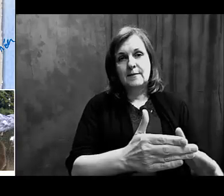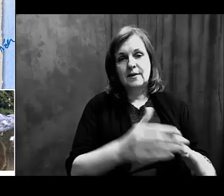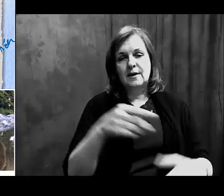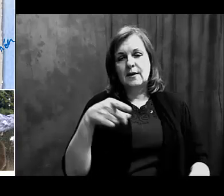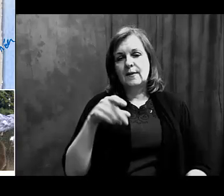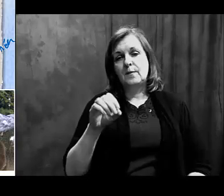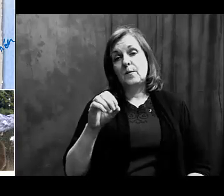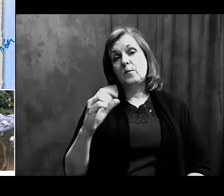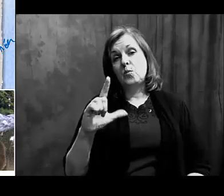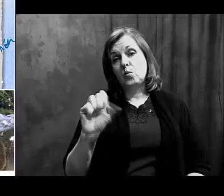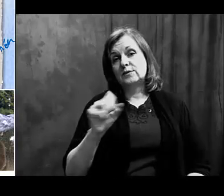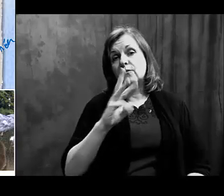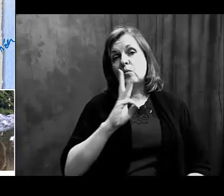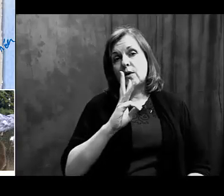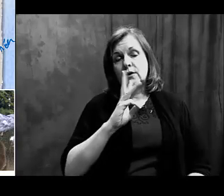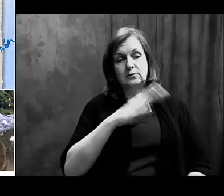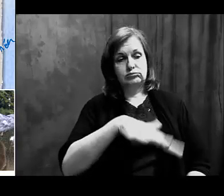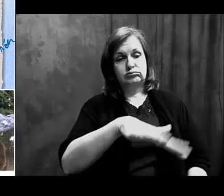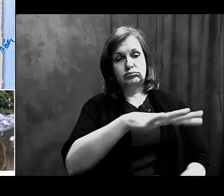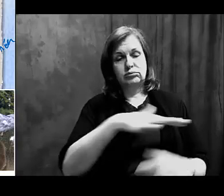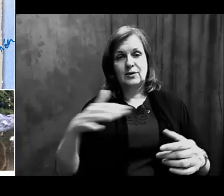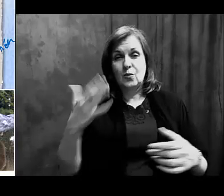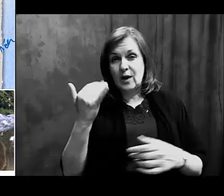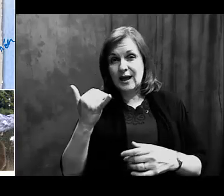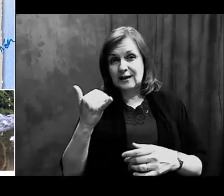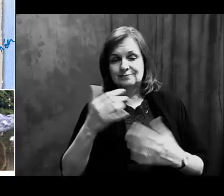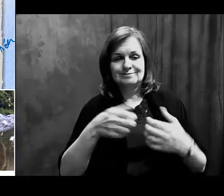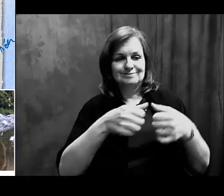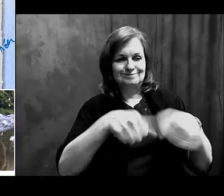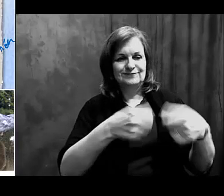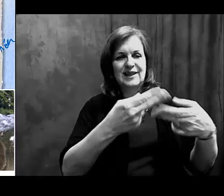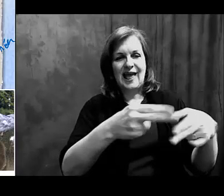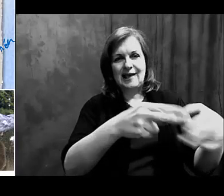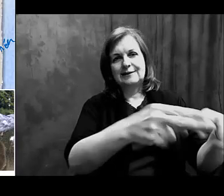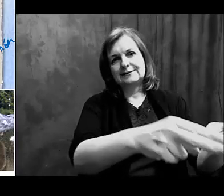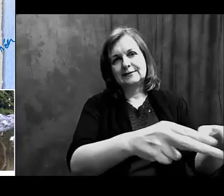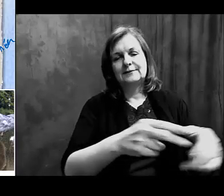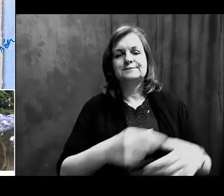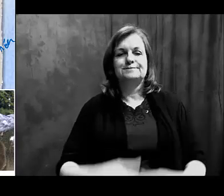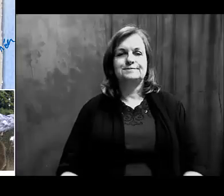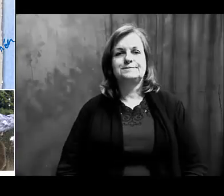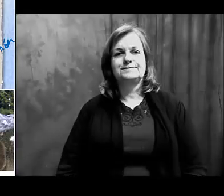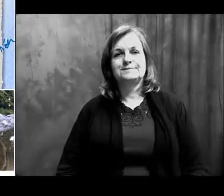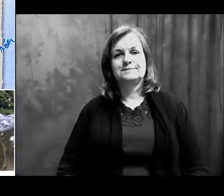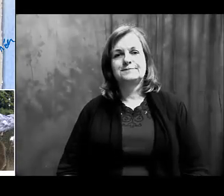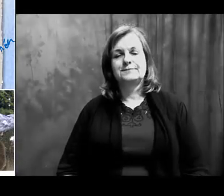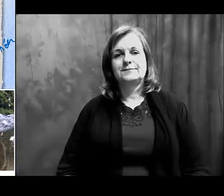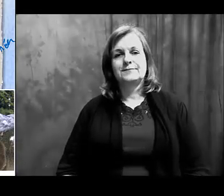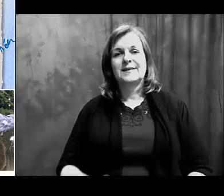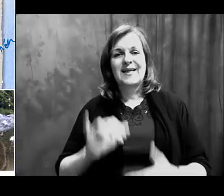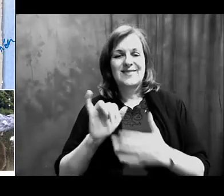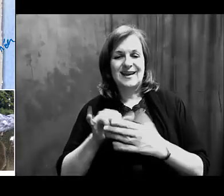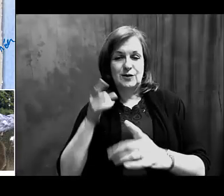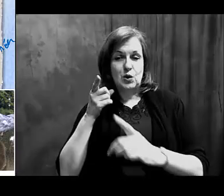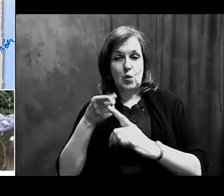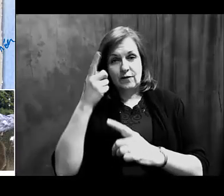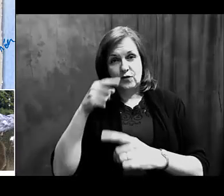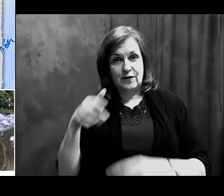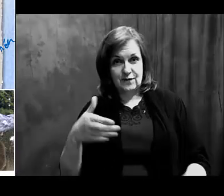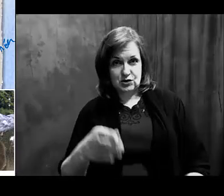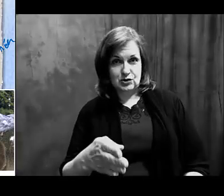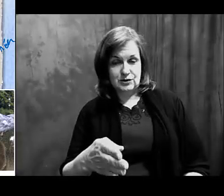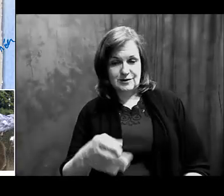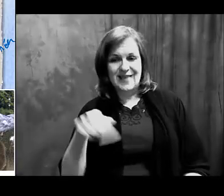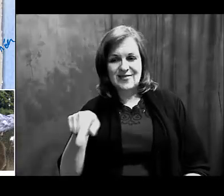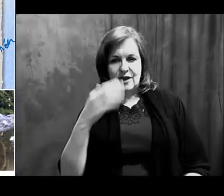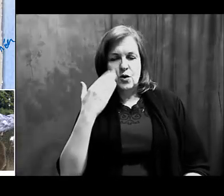stream, the pools, to actually lay eggs, right? To breed and lay eggs. So those are the goals